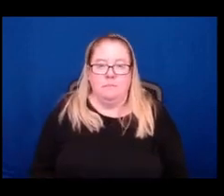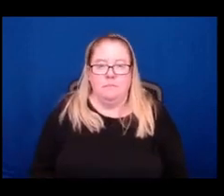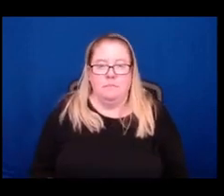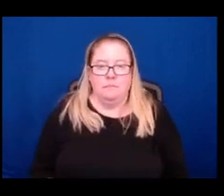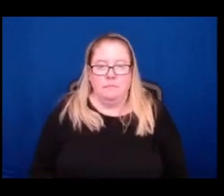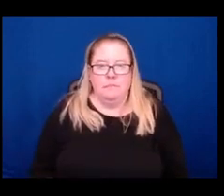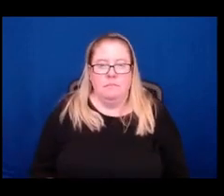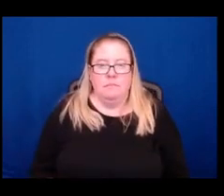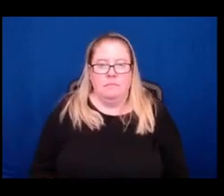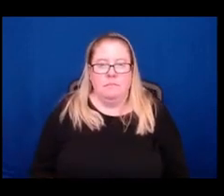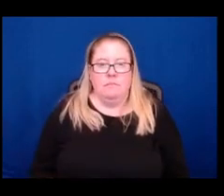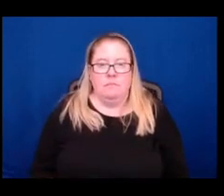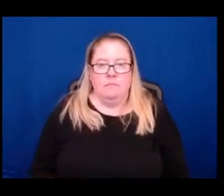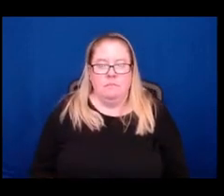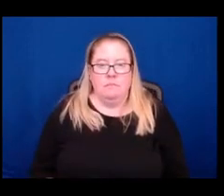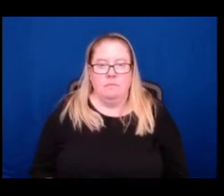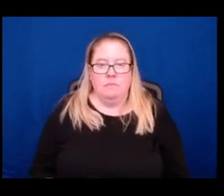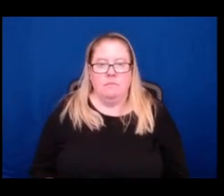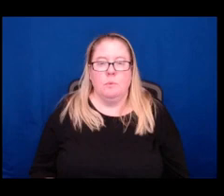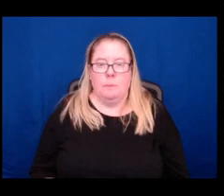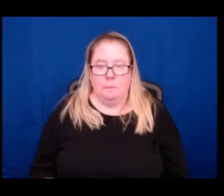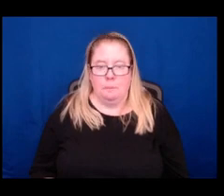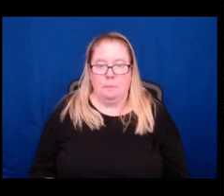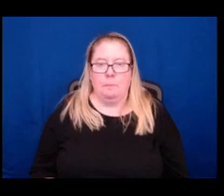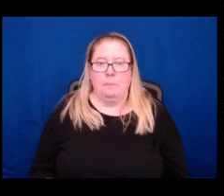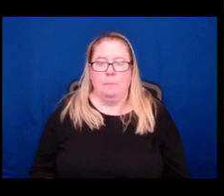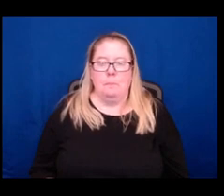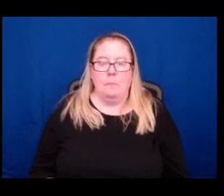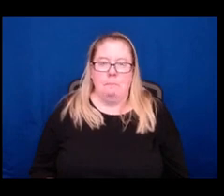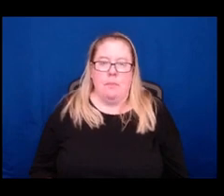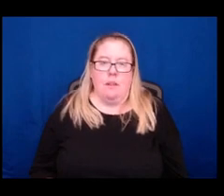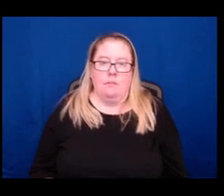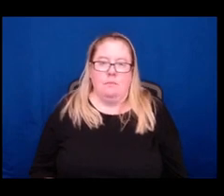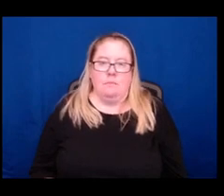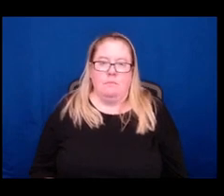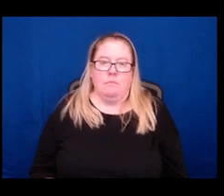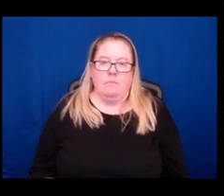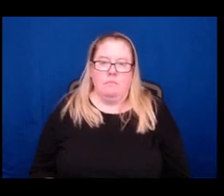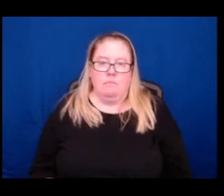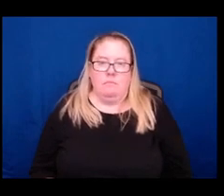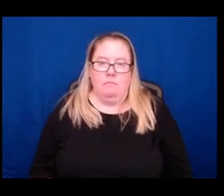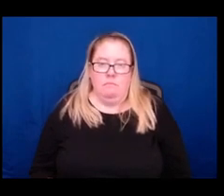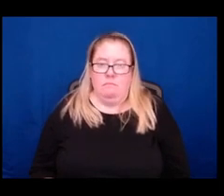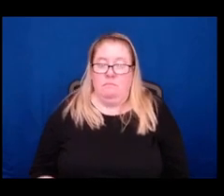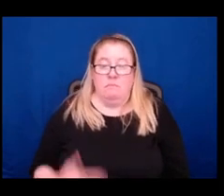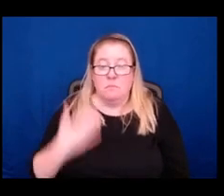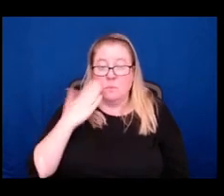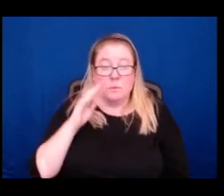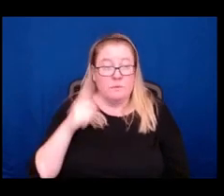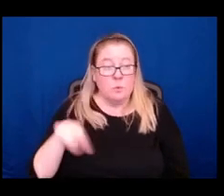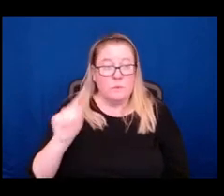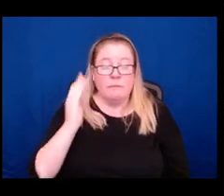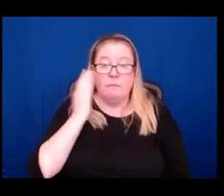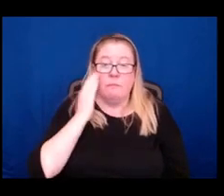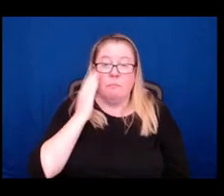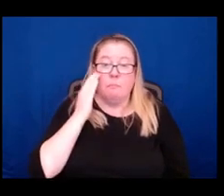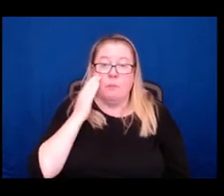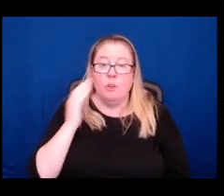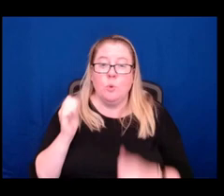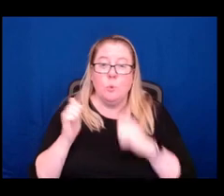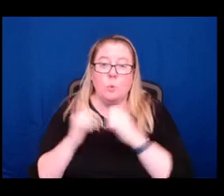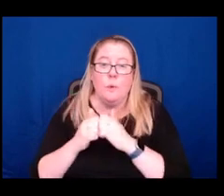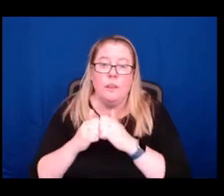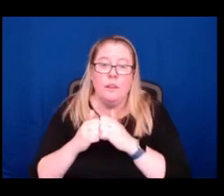Okay, perfect. So I don't know how many of you are familiar with using seaweed